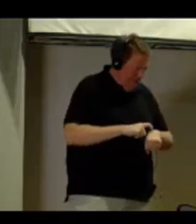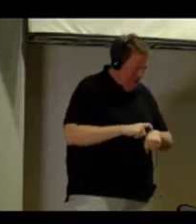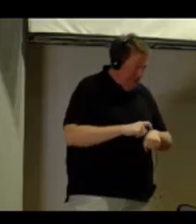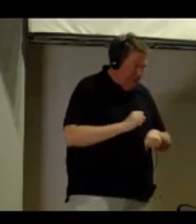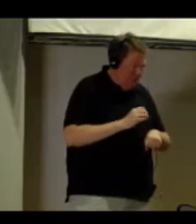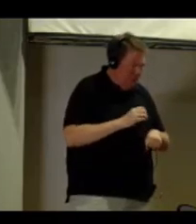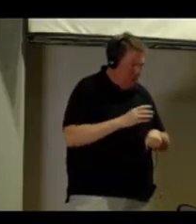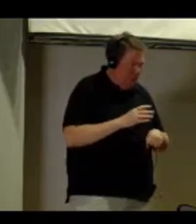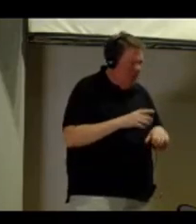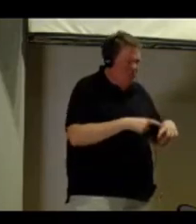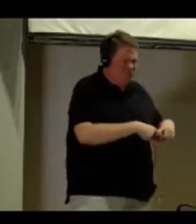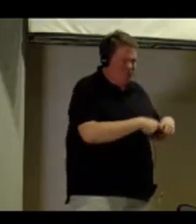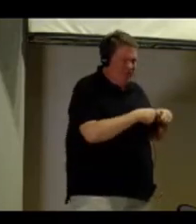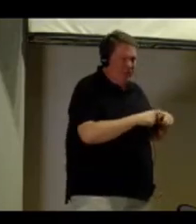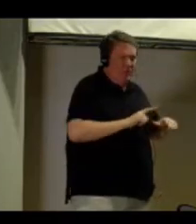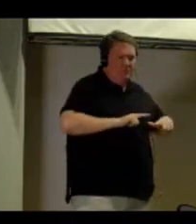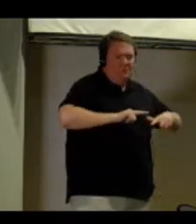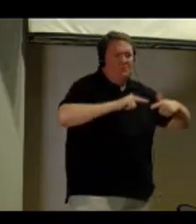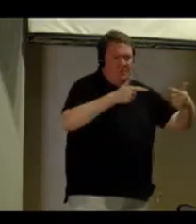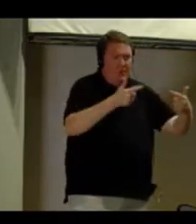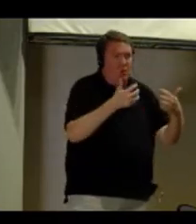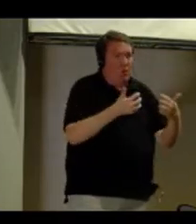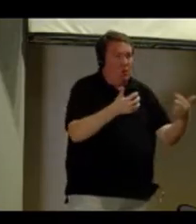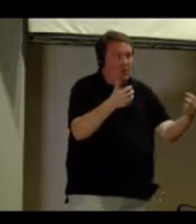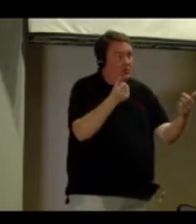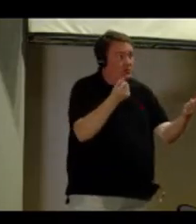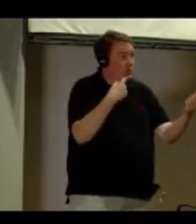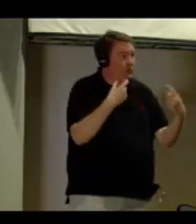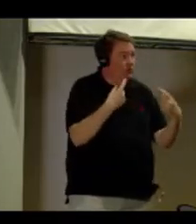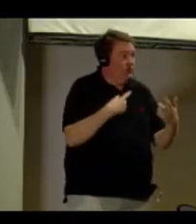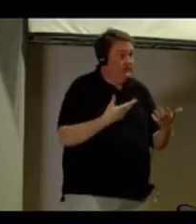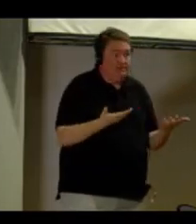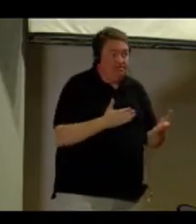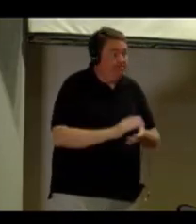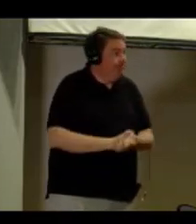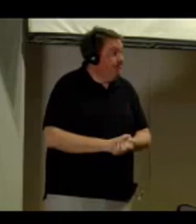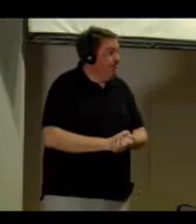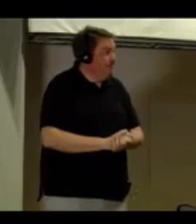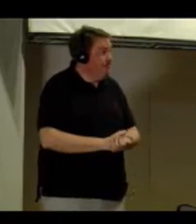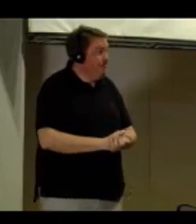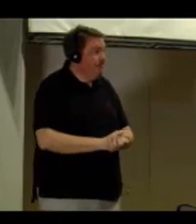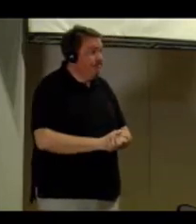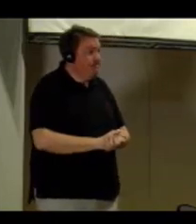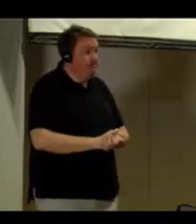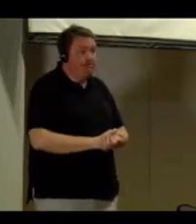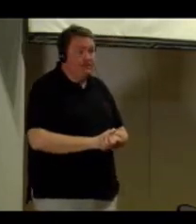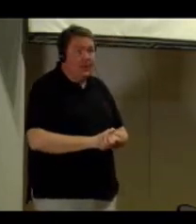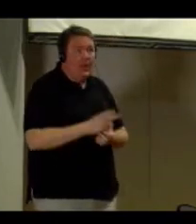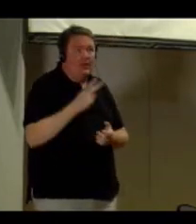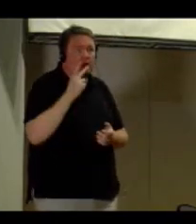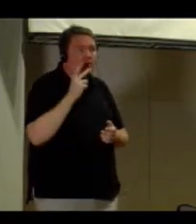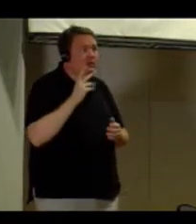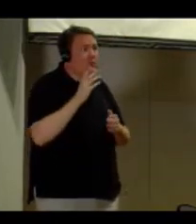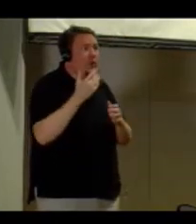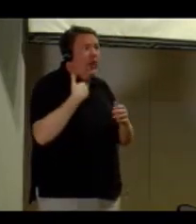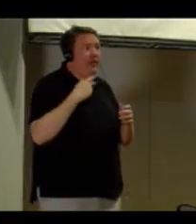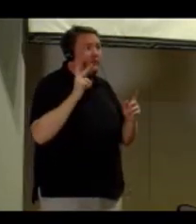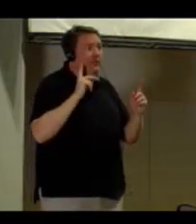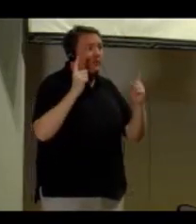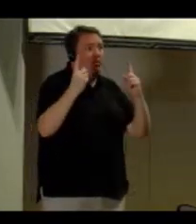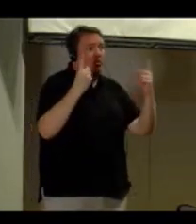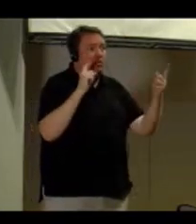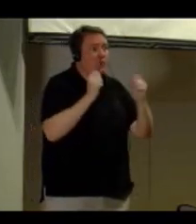sure we take questions from the audience, if there are some. We have people with a microphone.